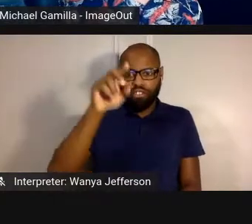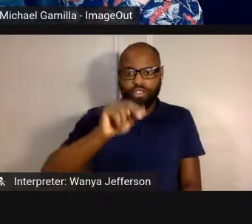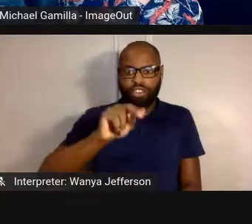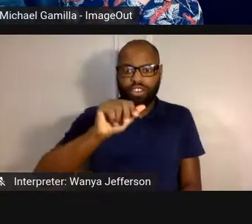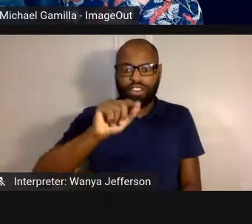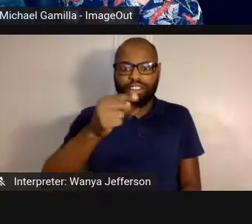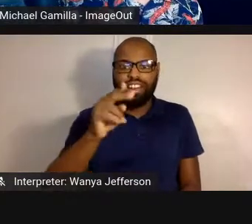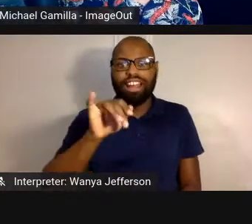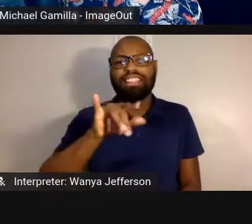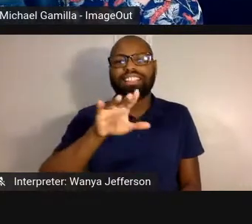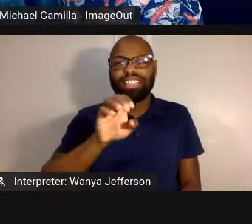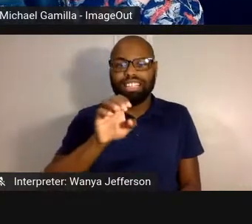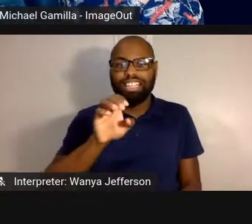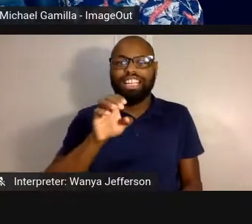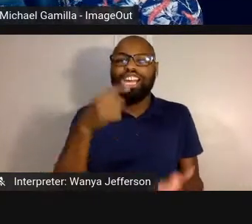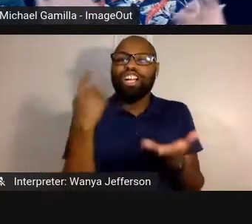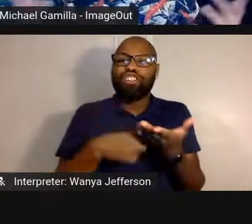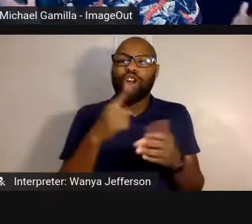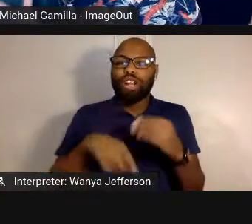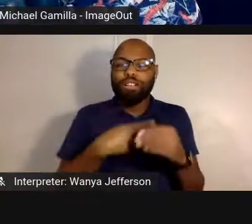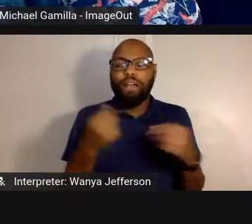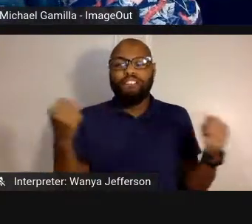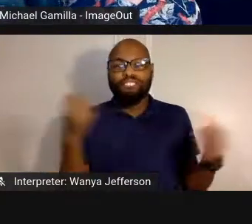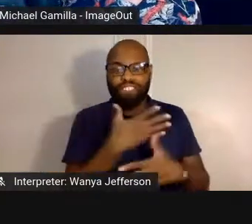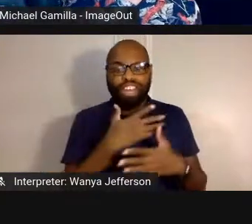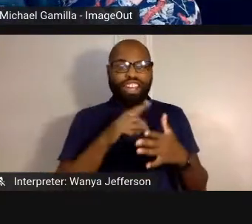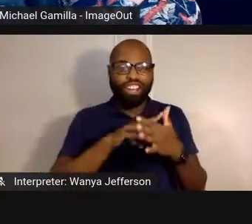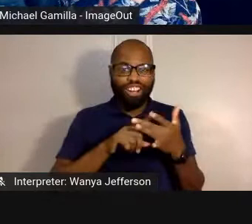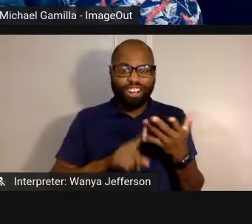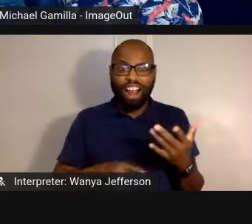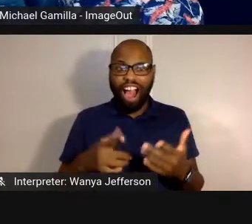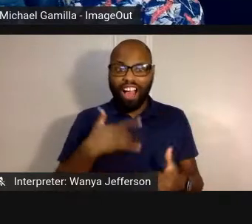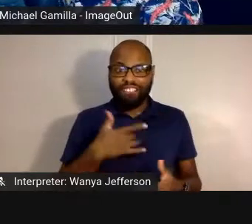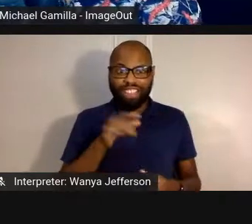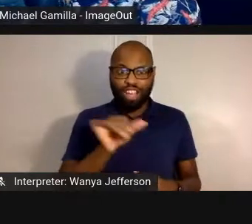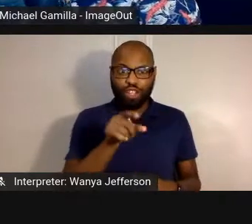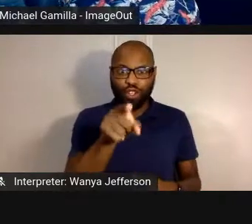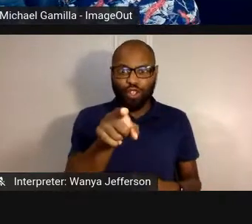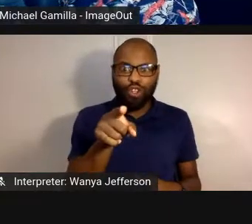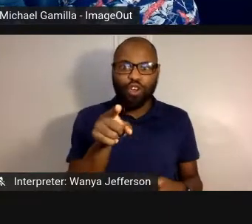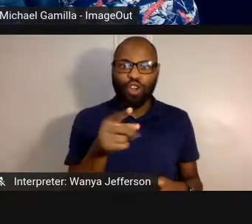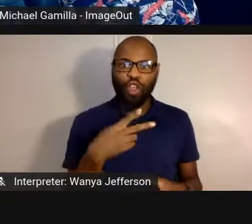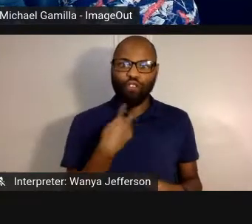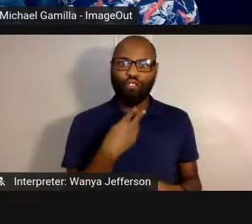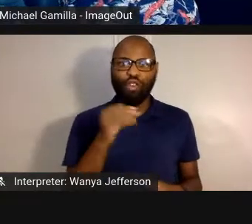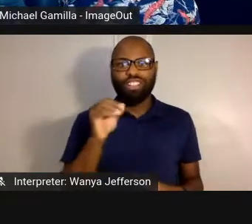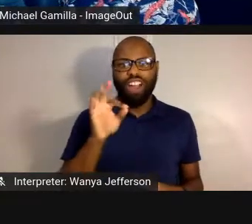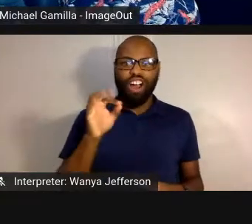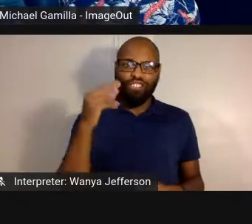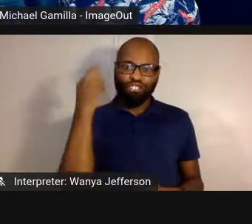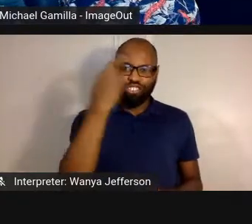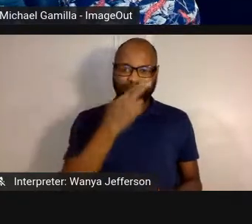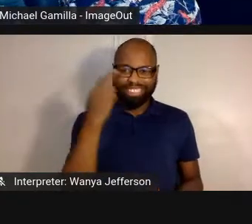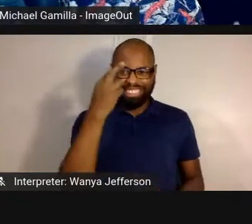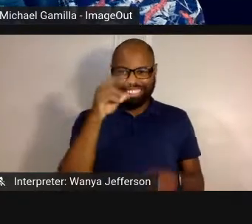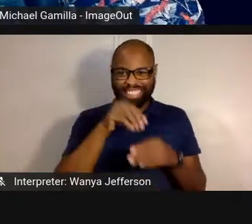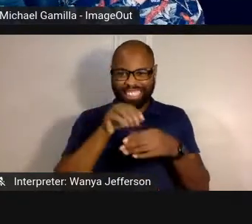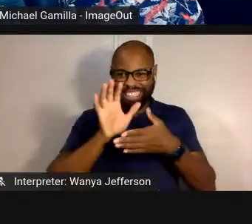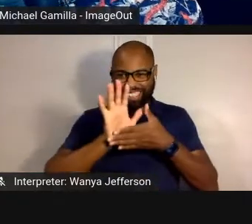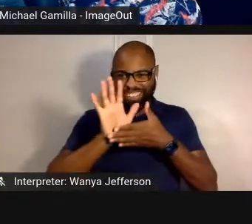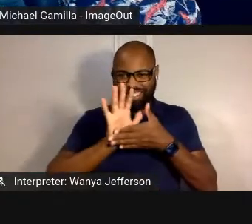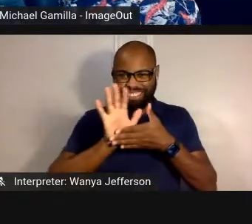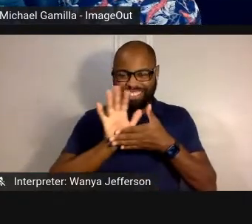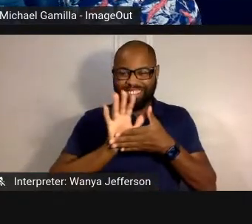talking about this fear and all that, I feel like you are the voice of reason in the film, because of how